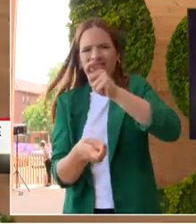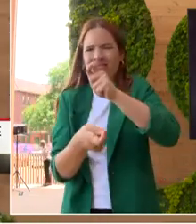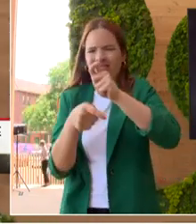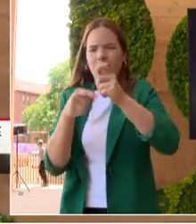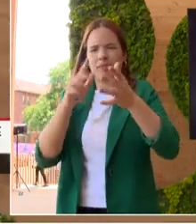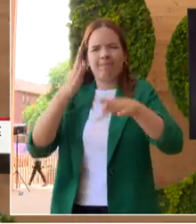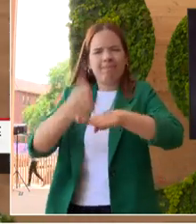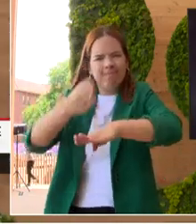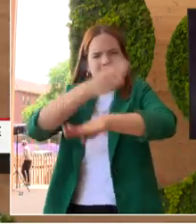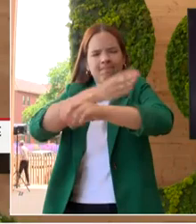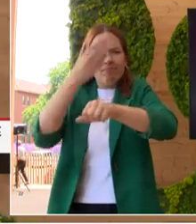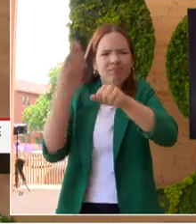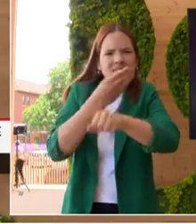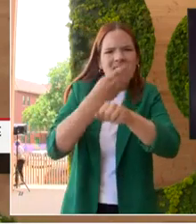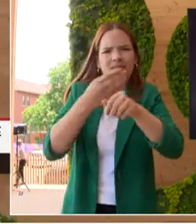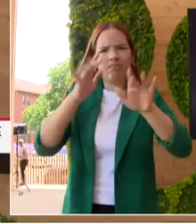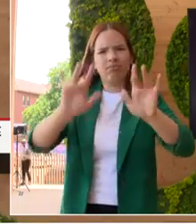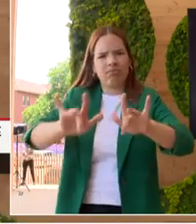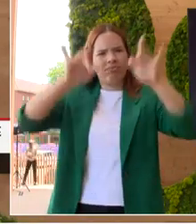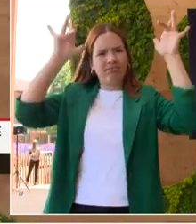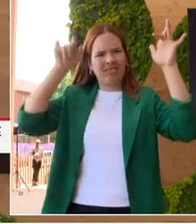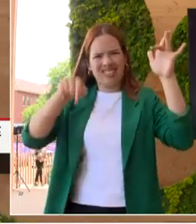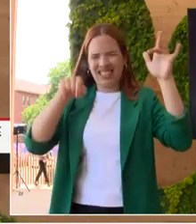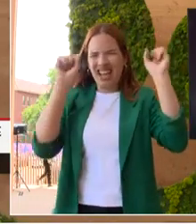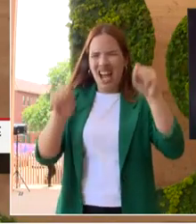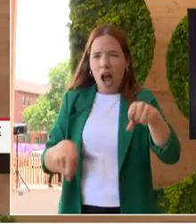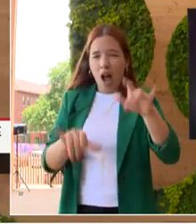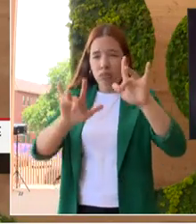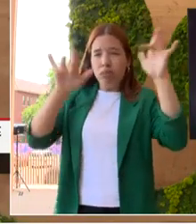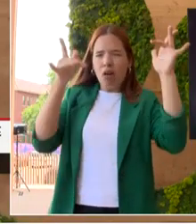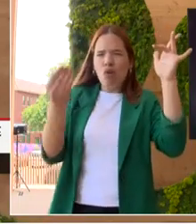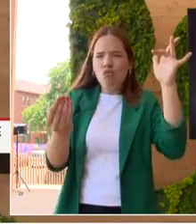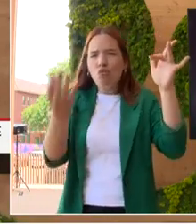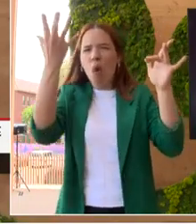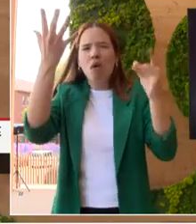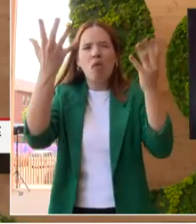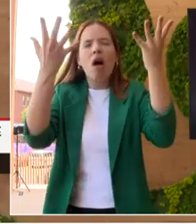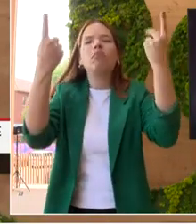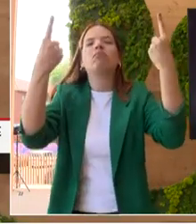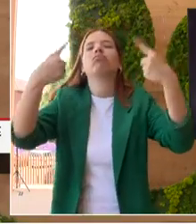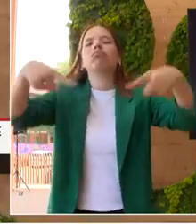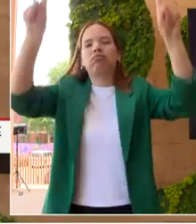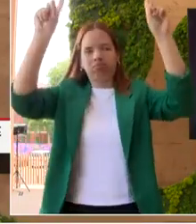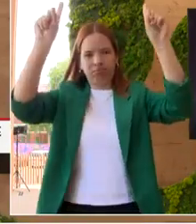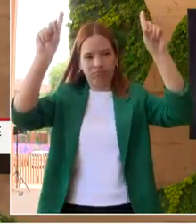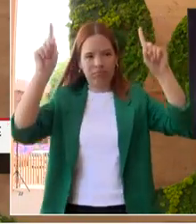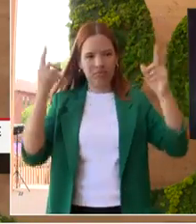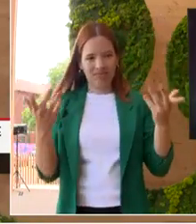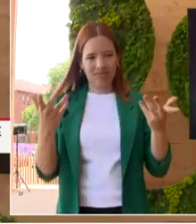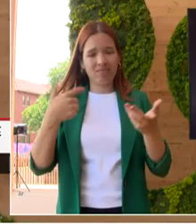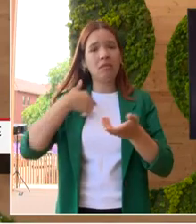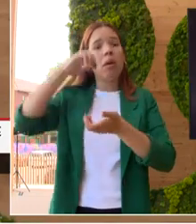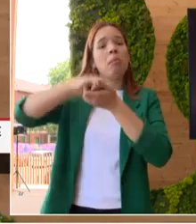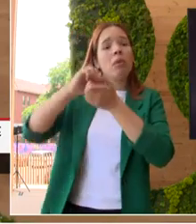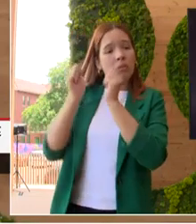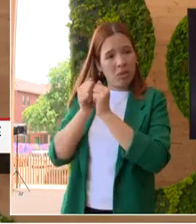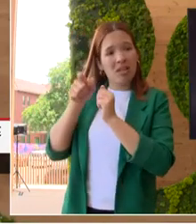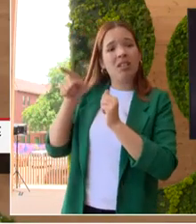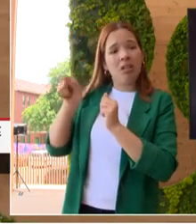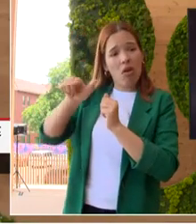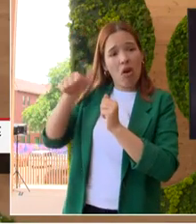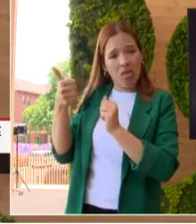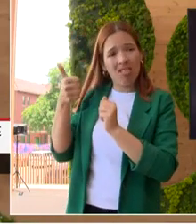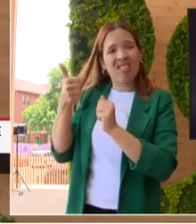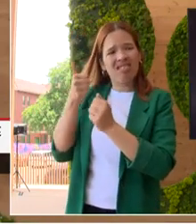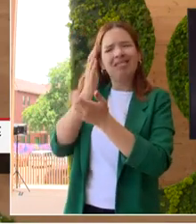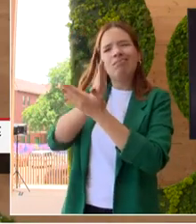place of growth and opportunity. My partners, Tom Skinner and Louis Dubin, and I